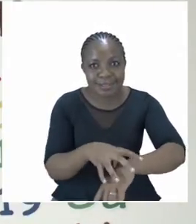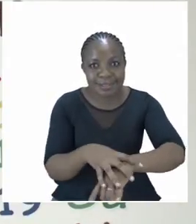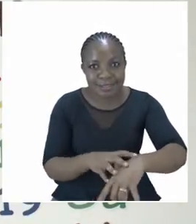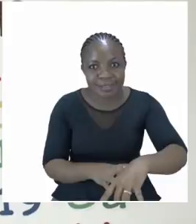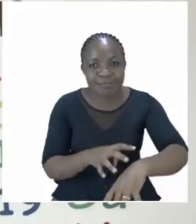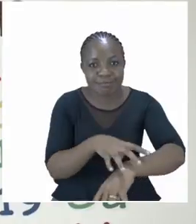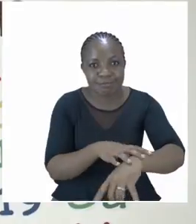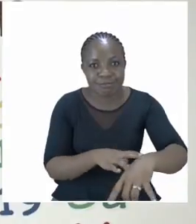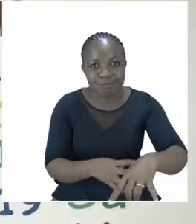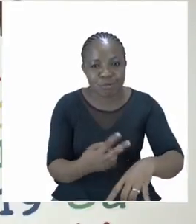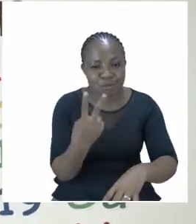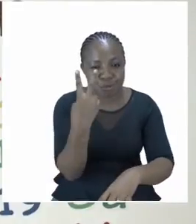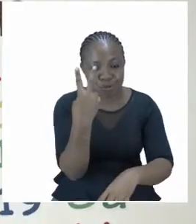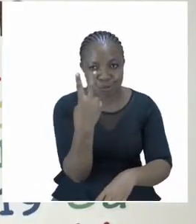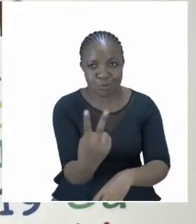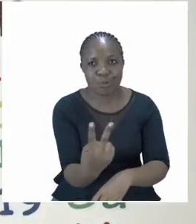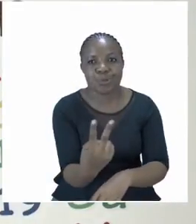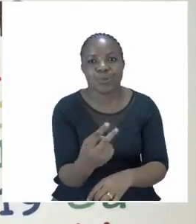us run away